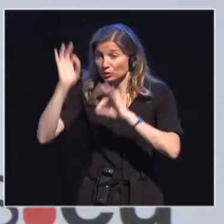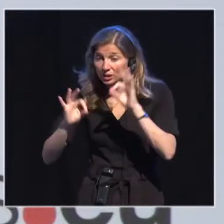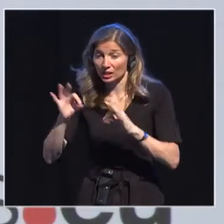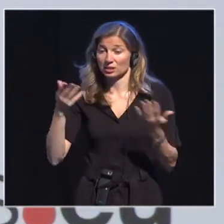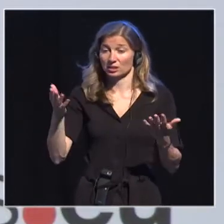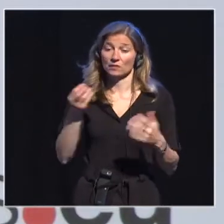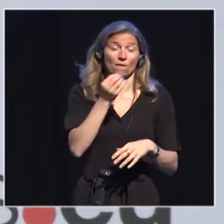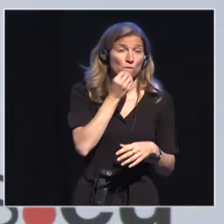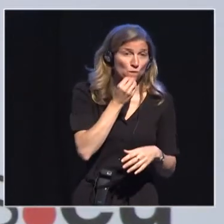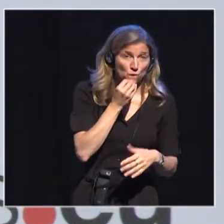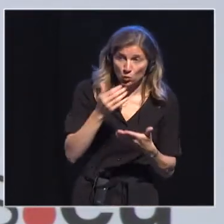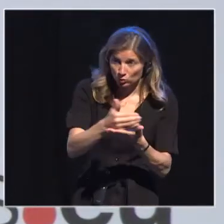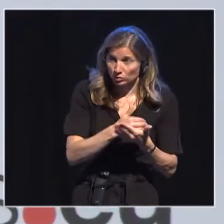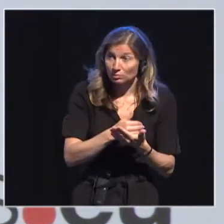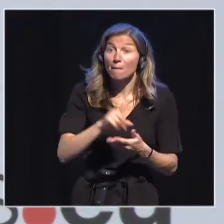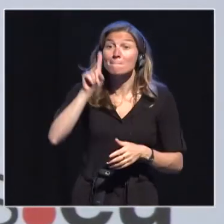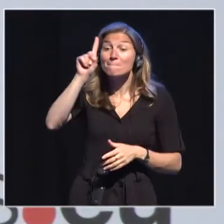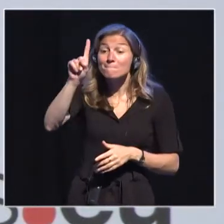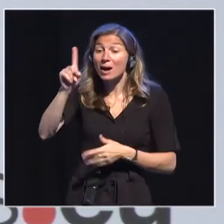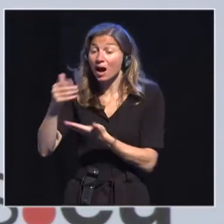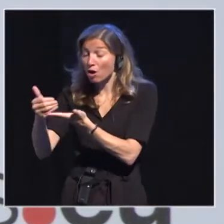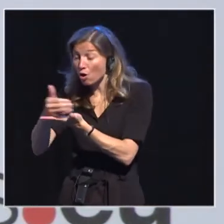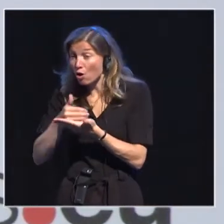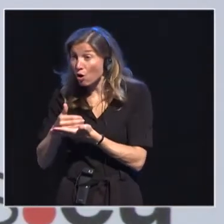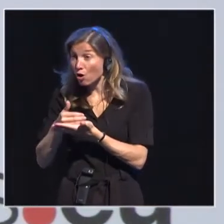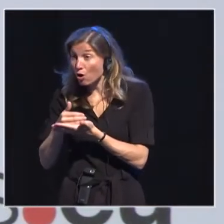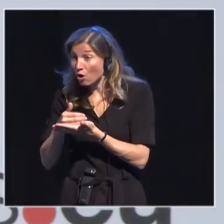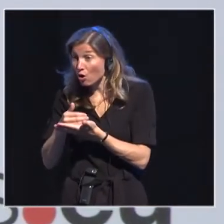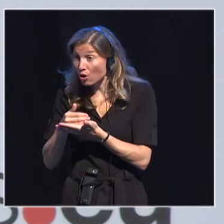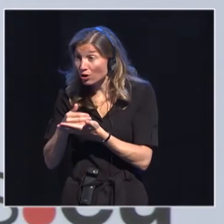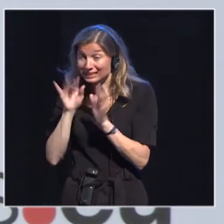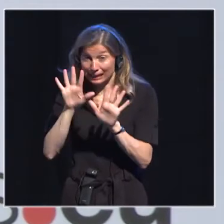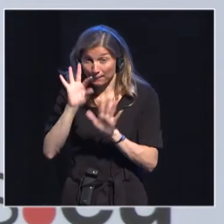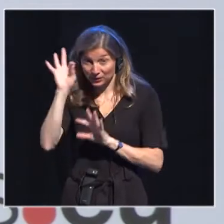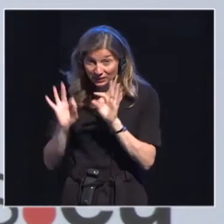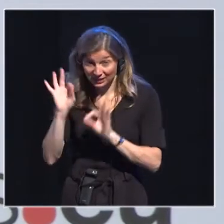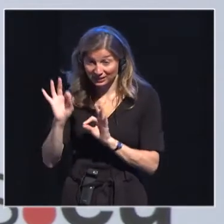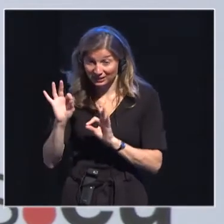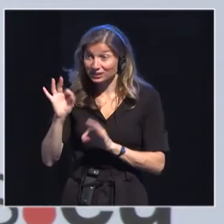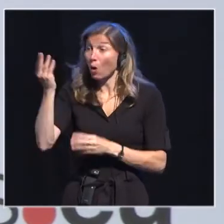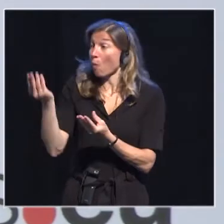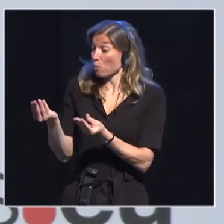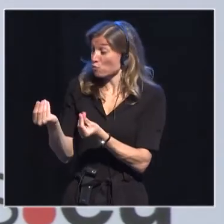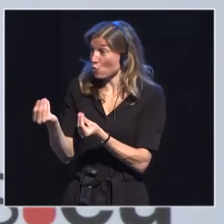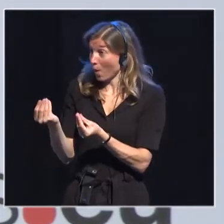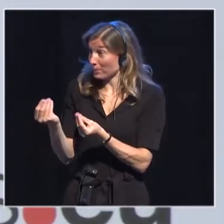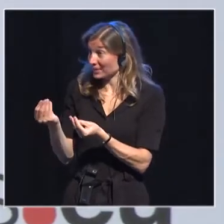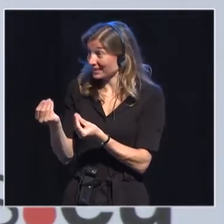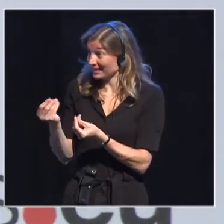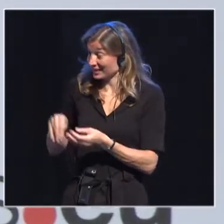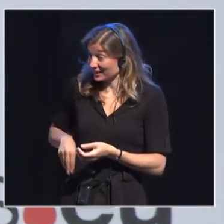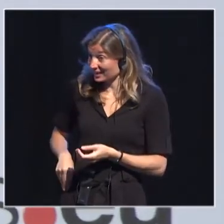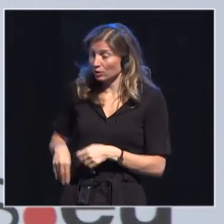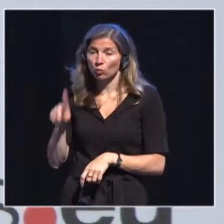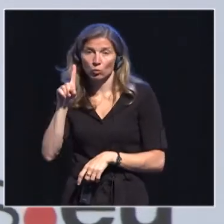earn 10% of the income, and has 1% claim on property, okay? And you actually improved, in Africa